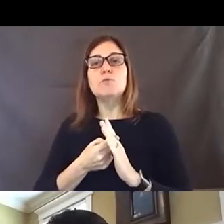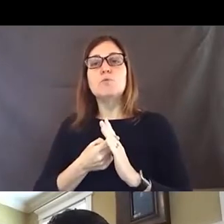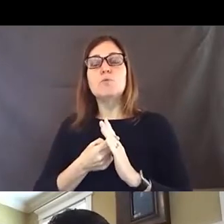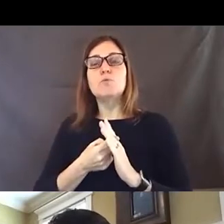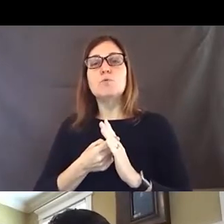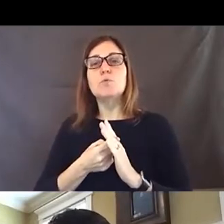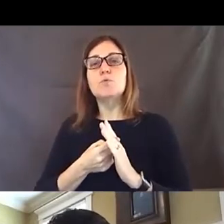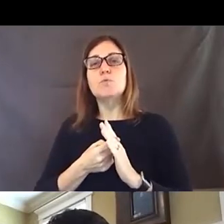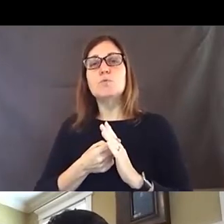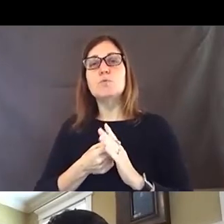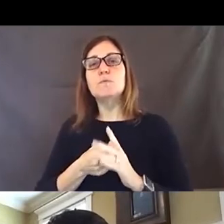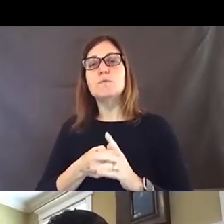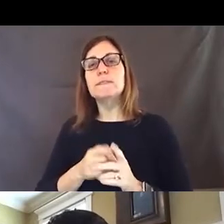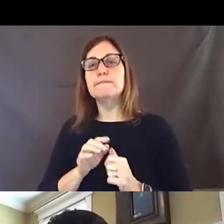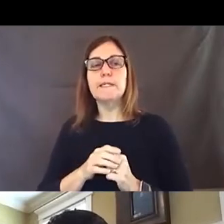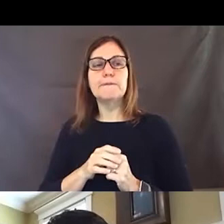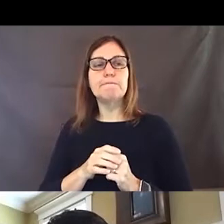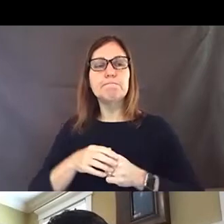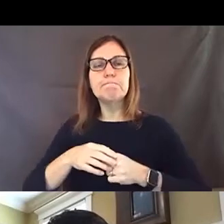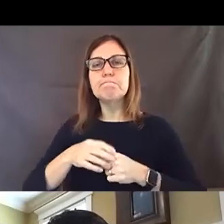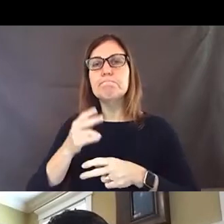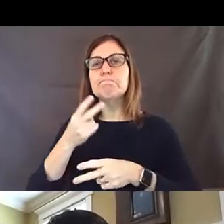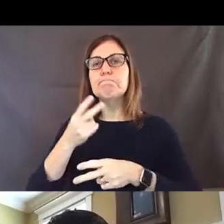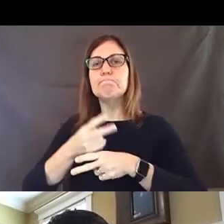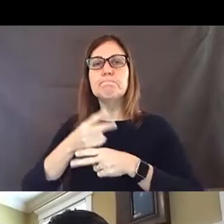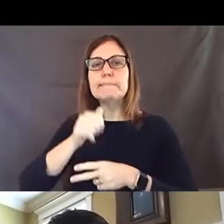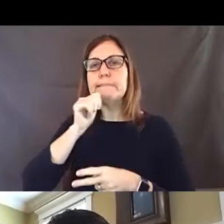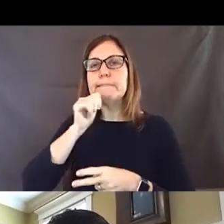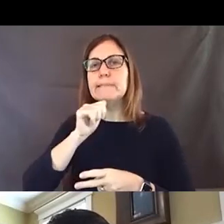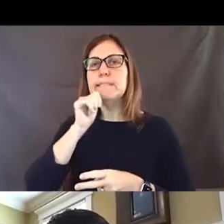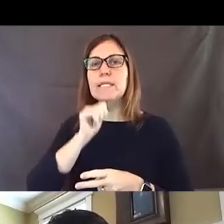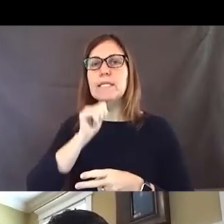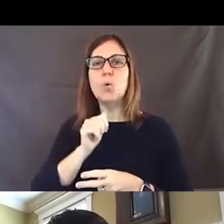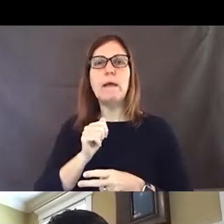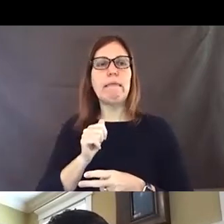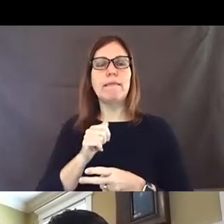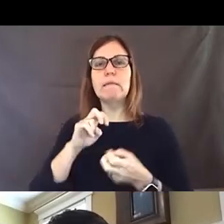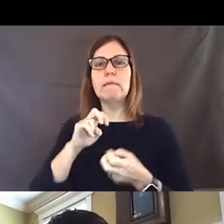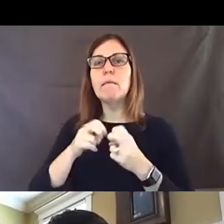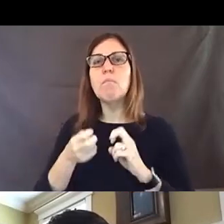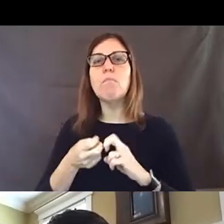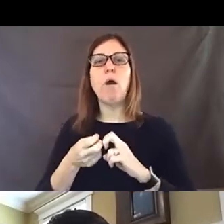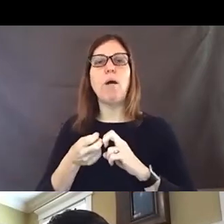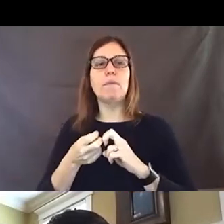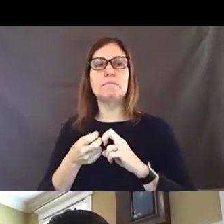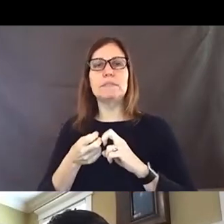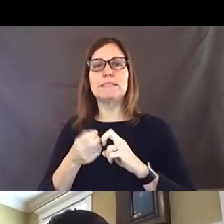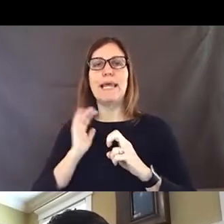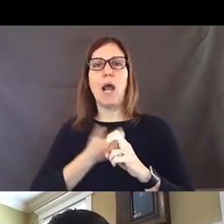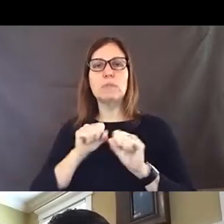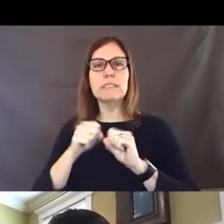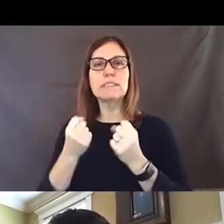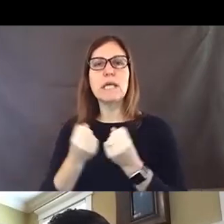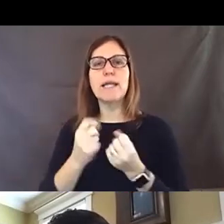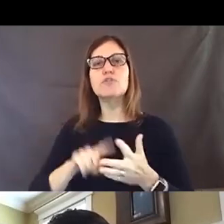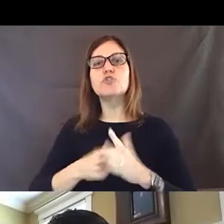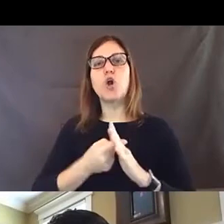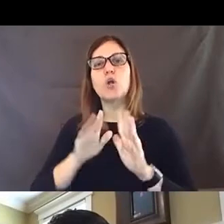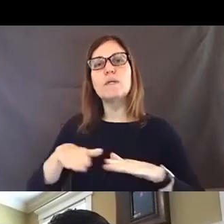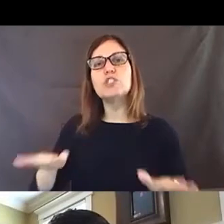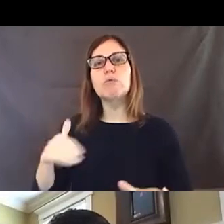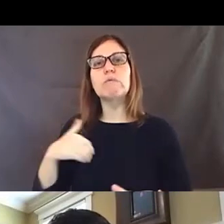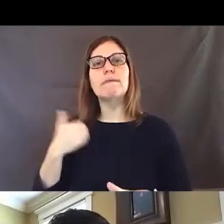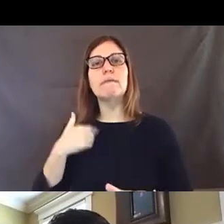of society that plague our communities, starting with our children, the youth. We can begin with them. We have